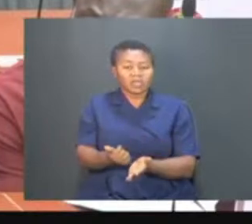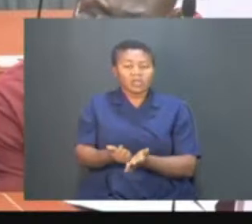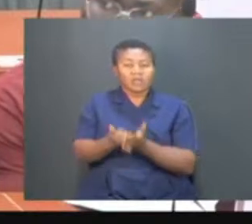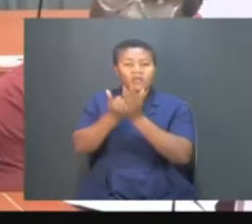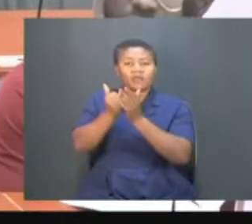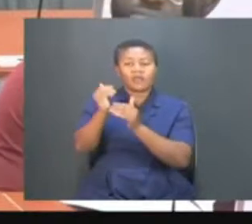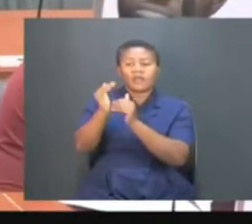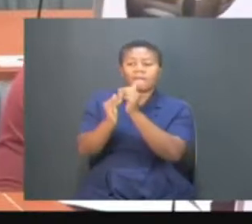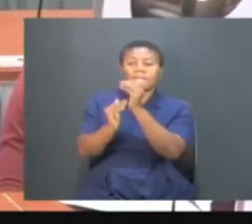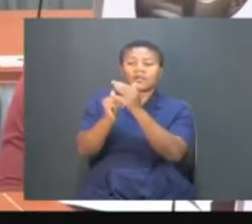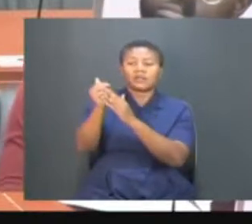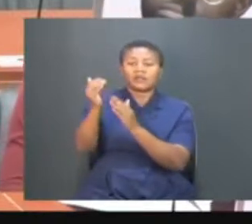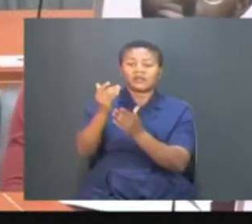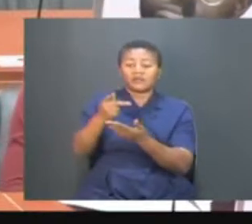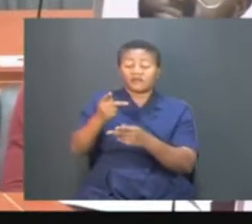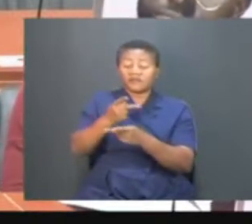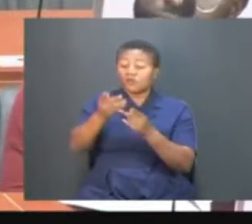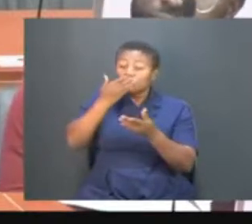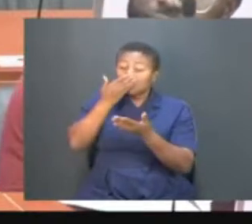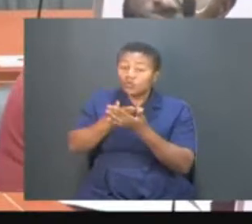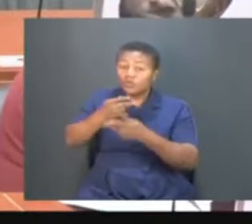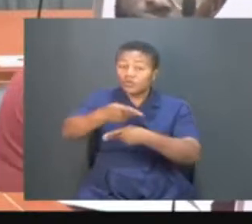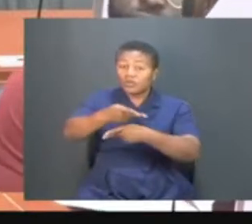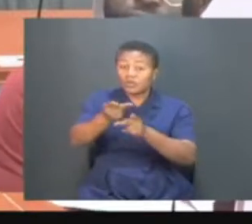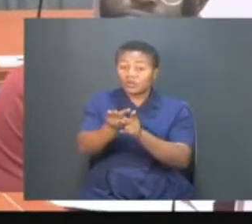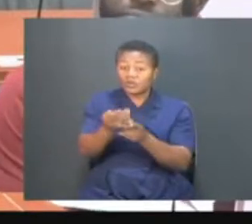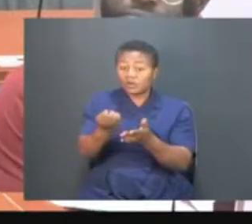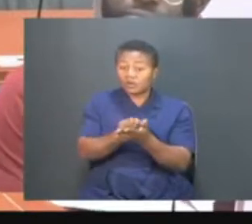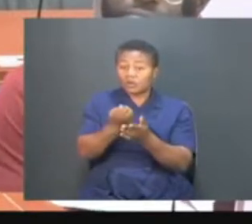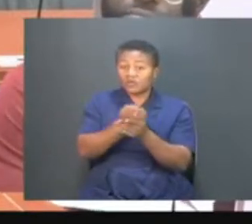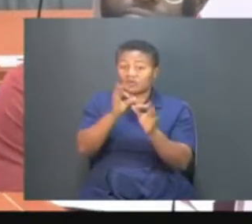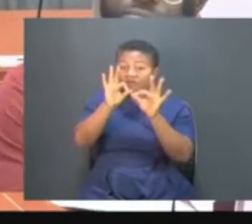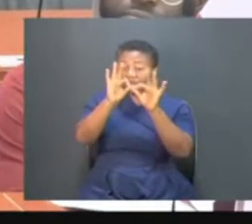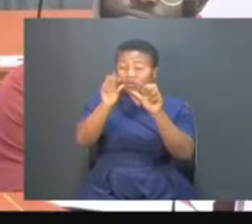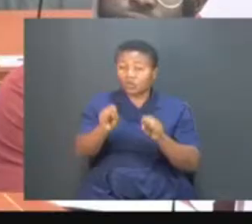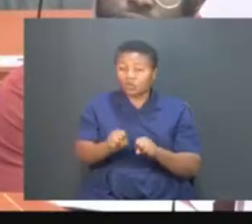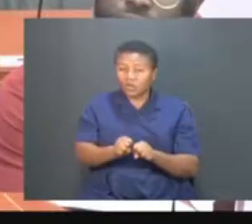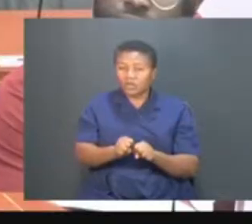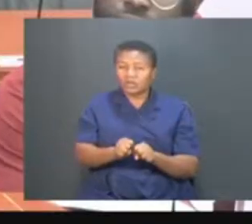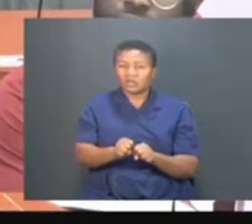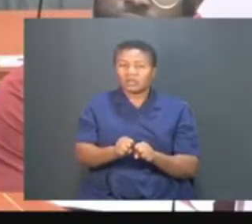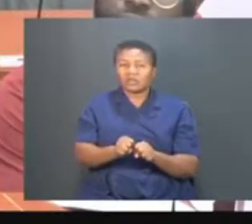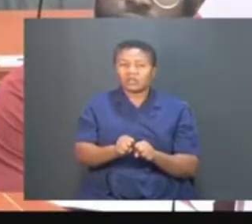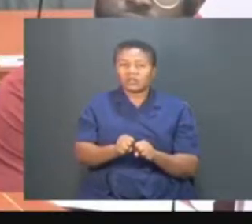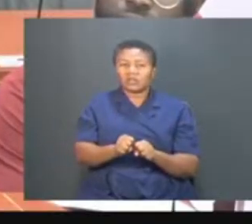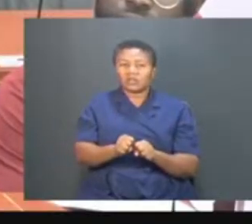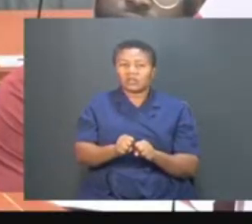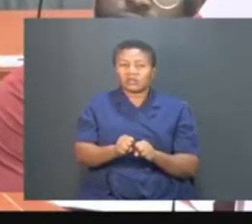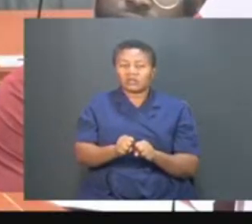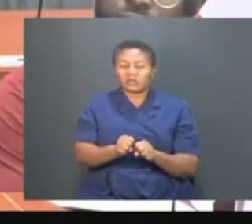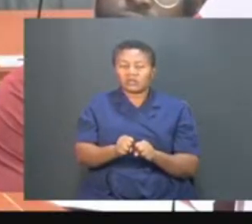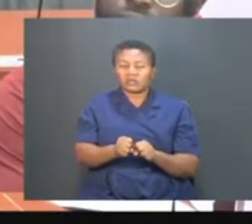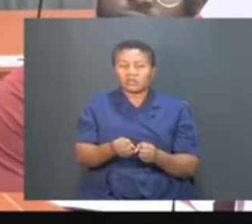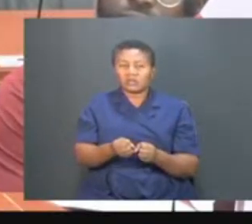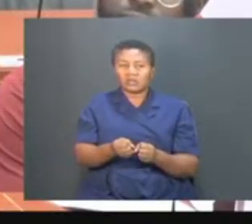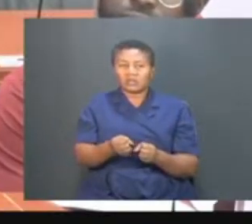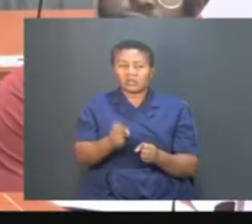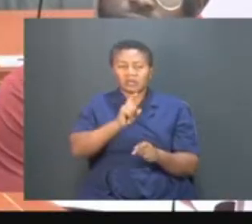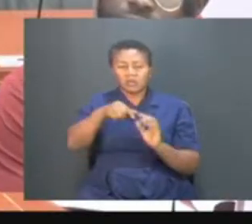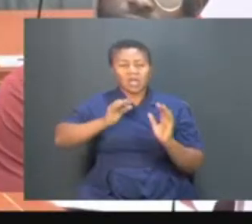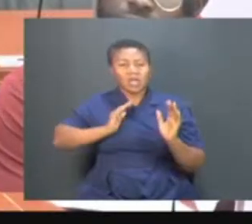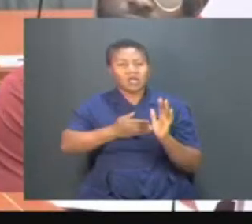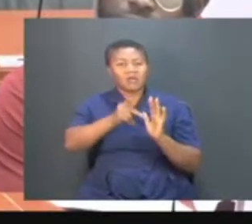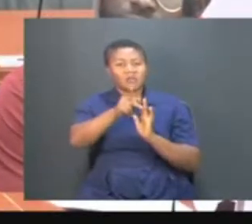very productive economic framework. Are you dealing with our dwindling fiscal space, our policy